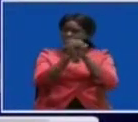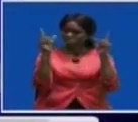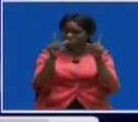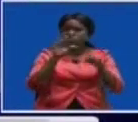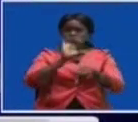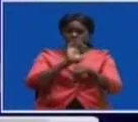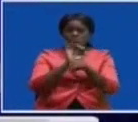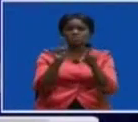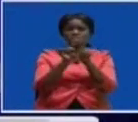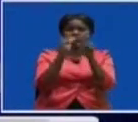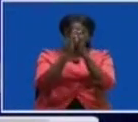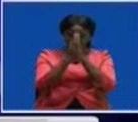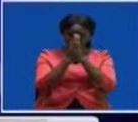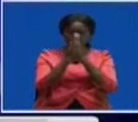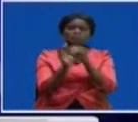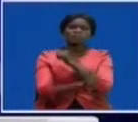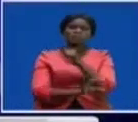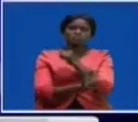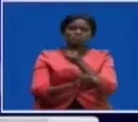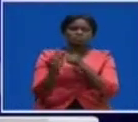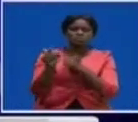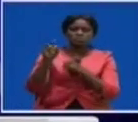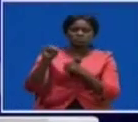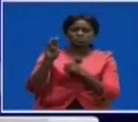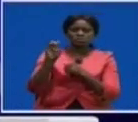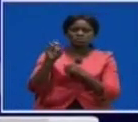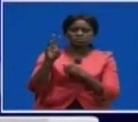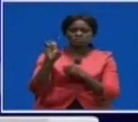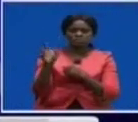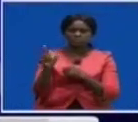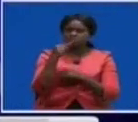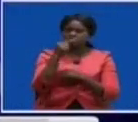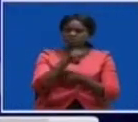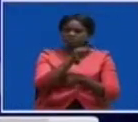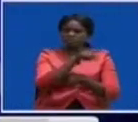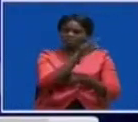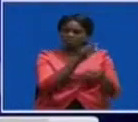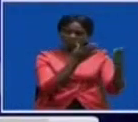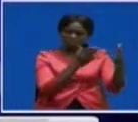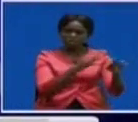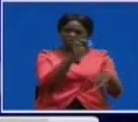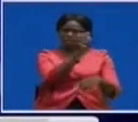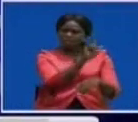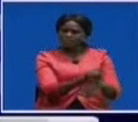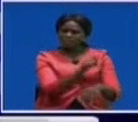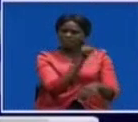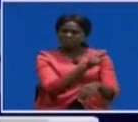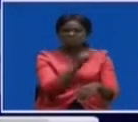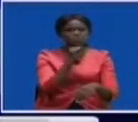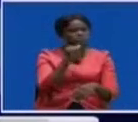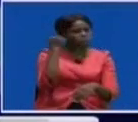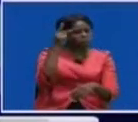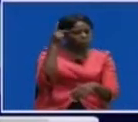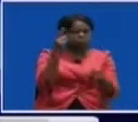the church to pray for the country. Mr. Mbewe says that the death of a PF card as a result of lightning is beyond